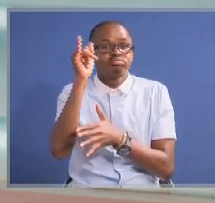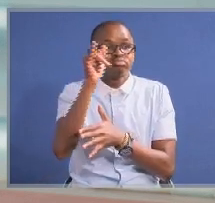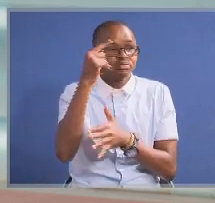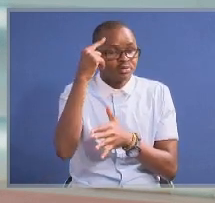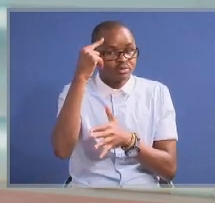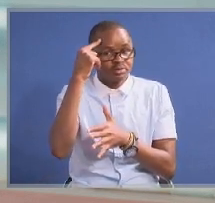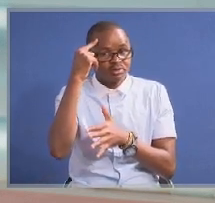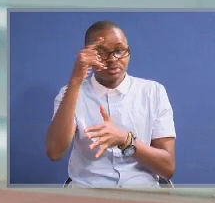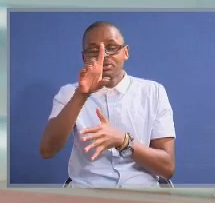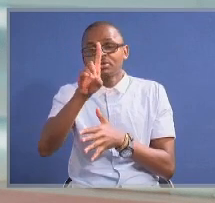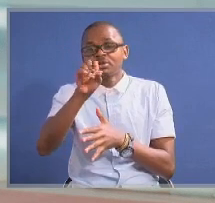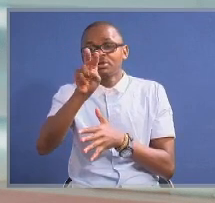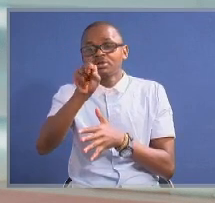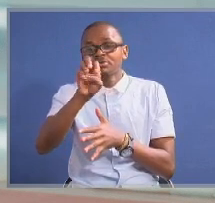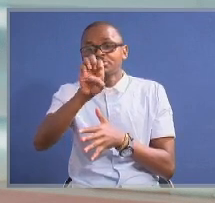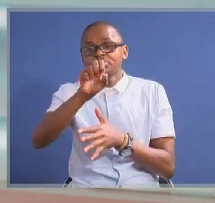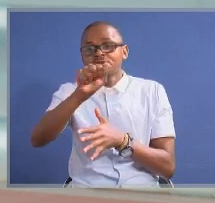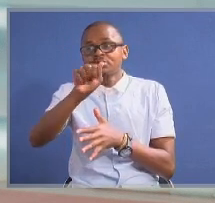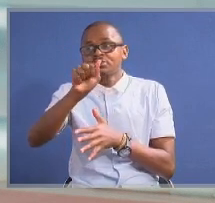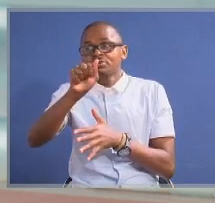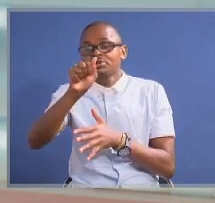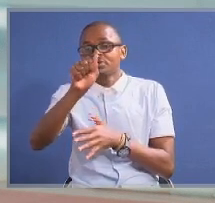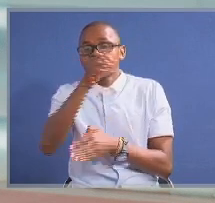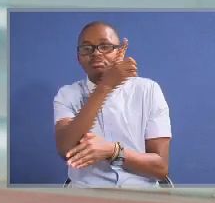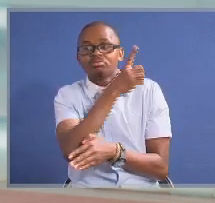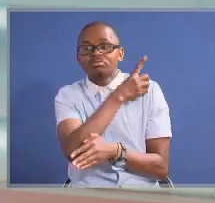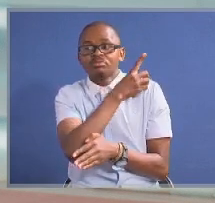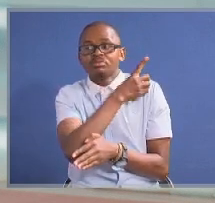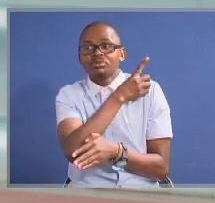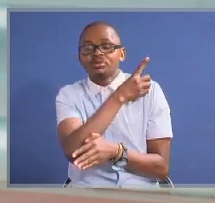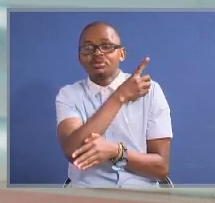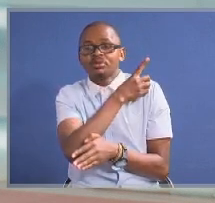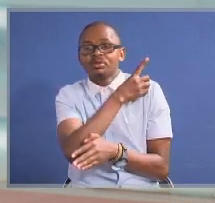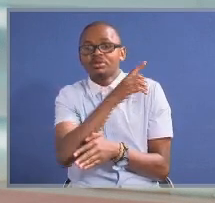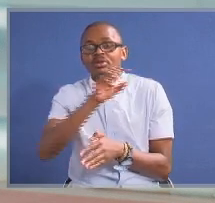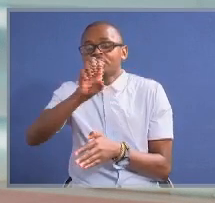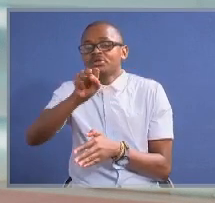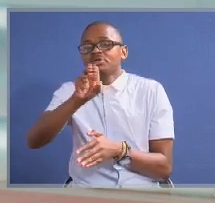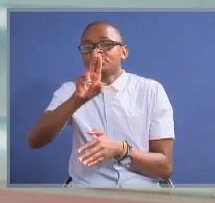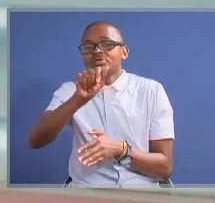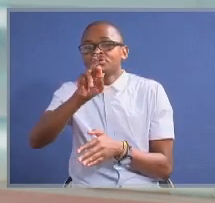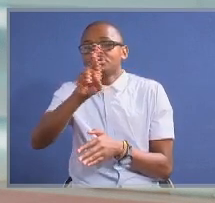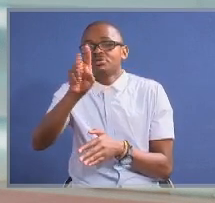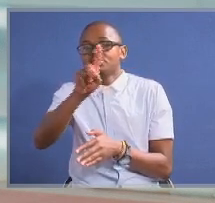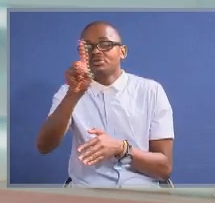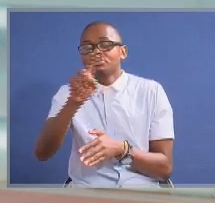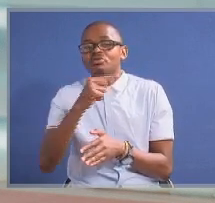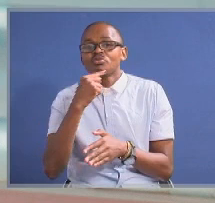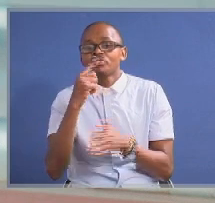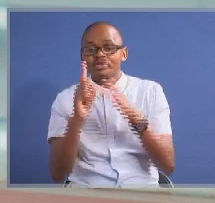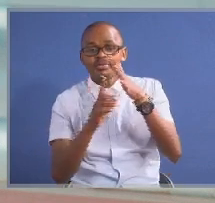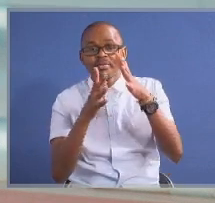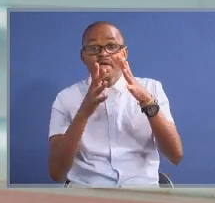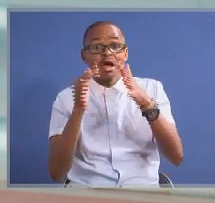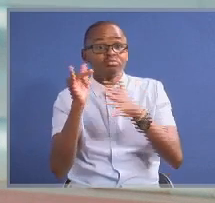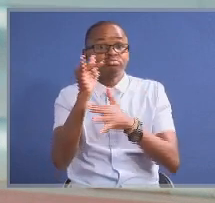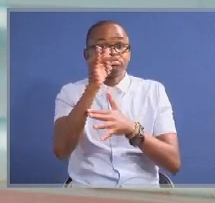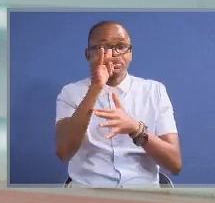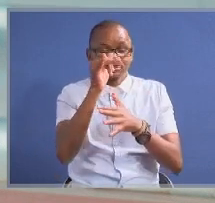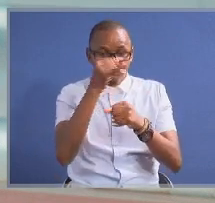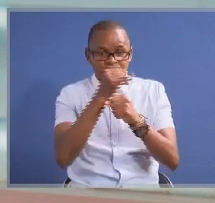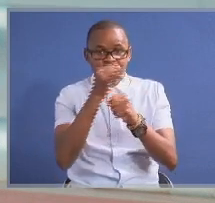Affairs, Dionisio Babo Suarez, Dr. Dionisio Babo Suarez, who is the Minister of Foreign Affairs